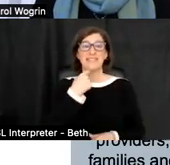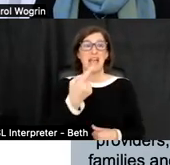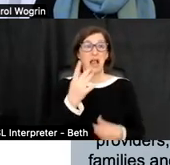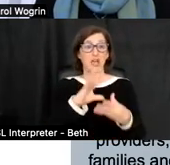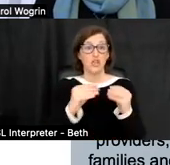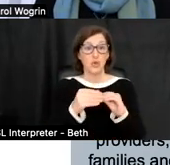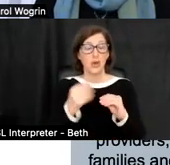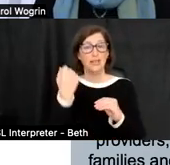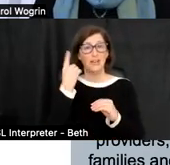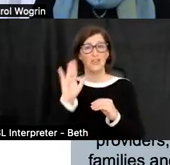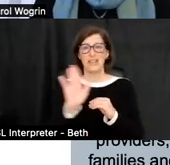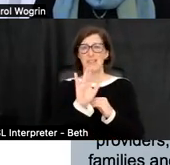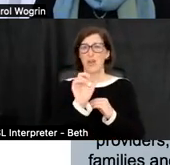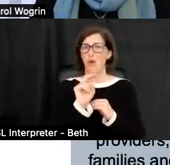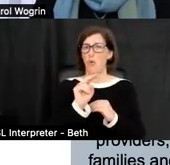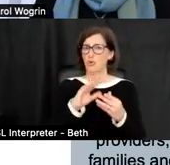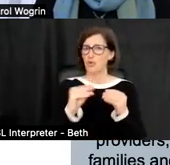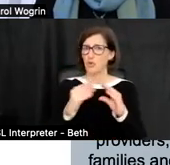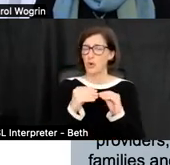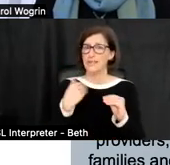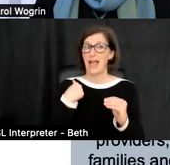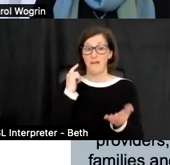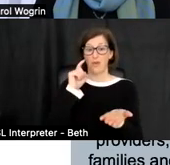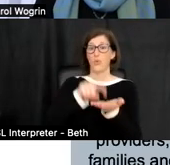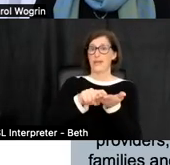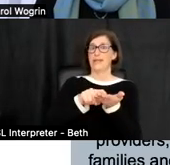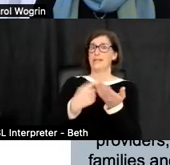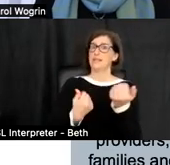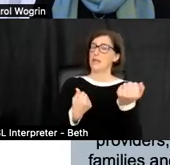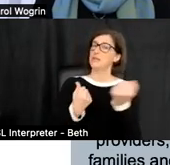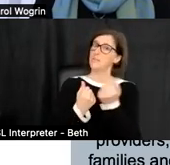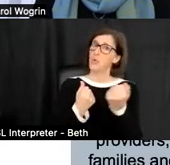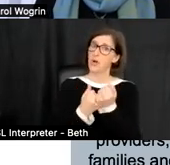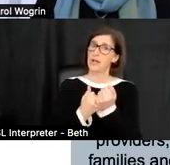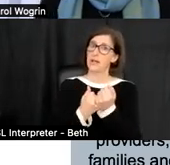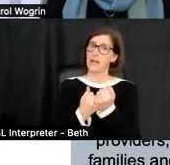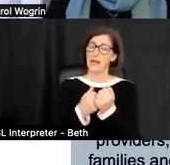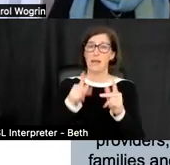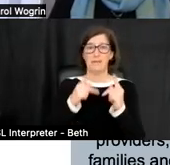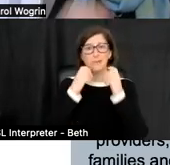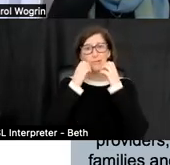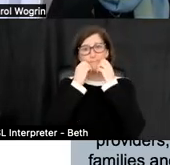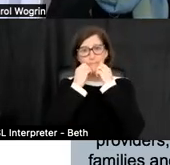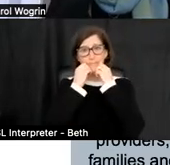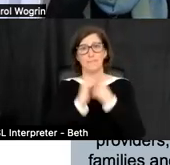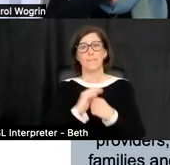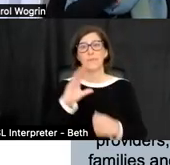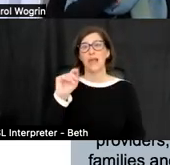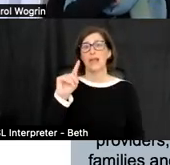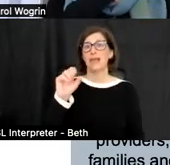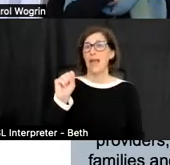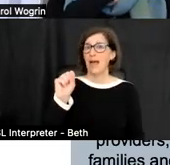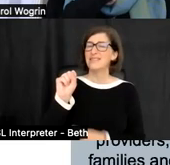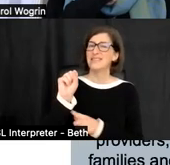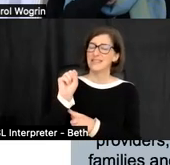understand their own stories, and to have it witnessed and supported by caring individuals. And so the CATs both